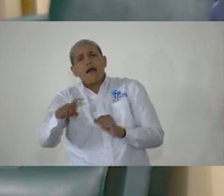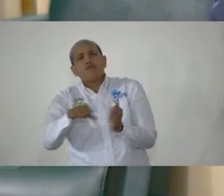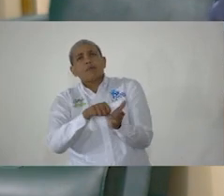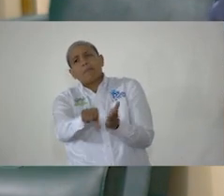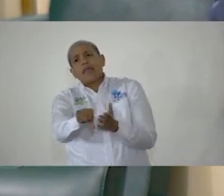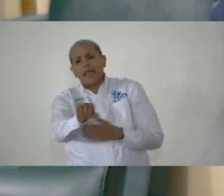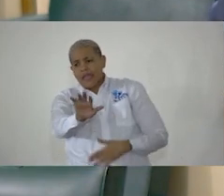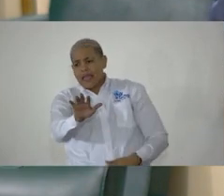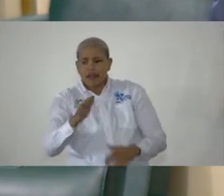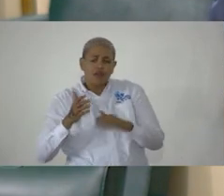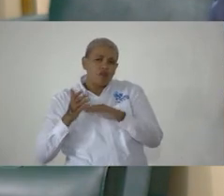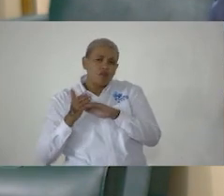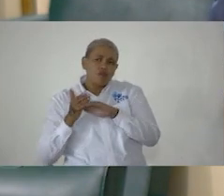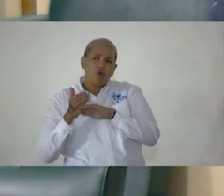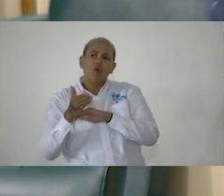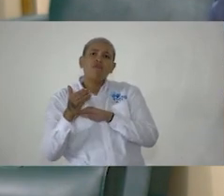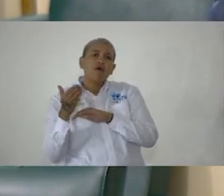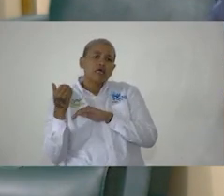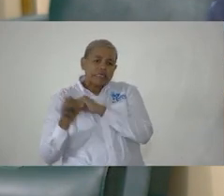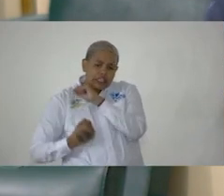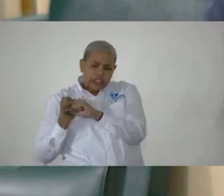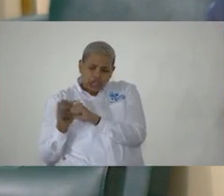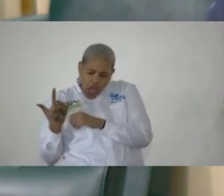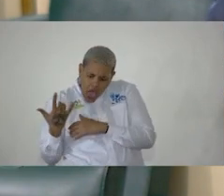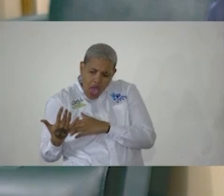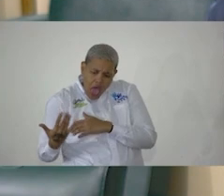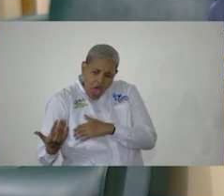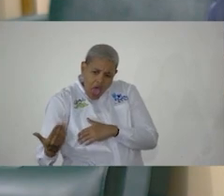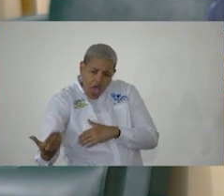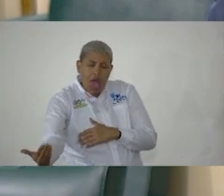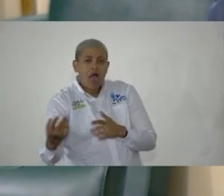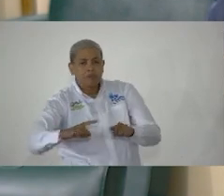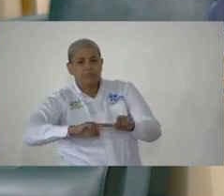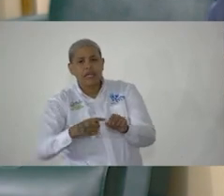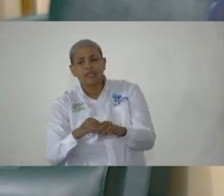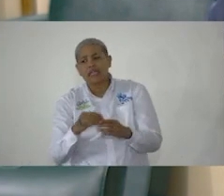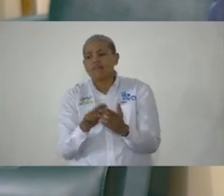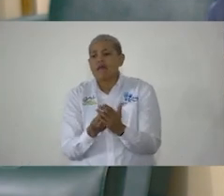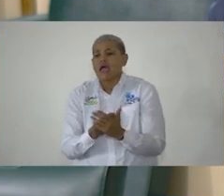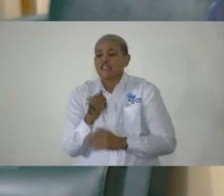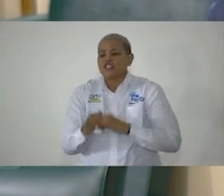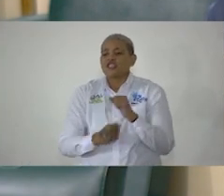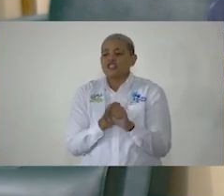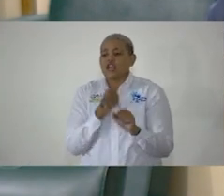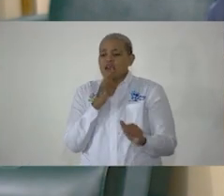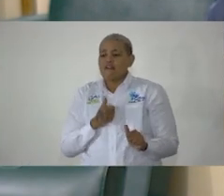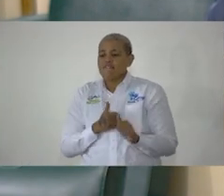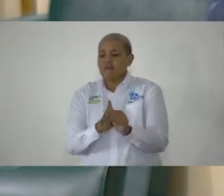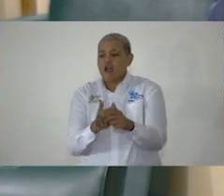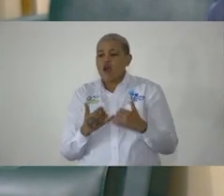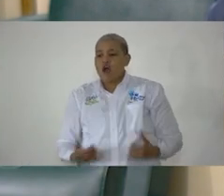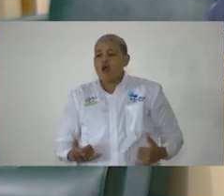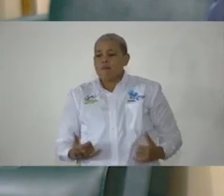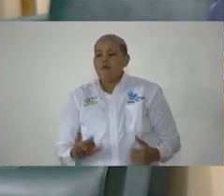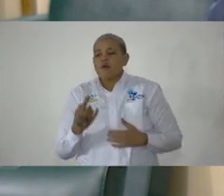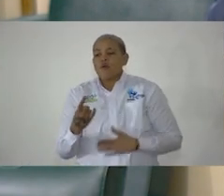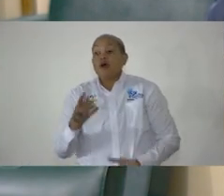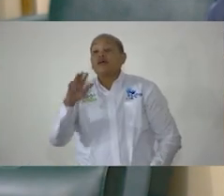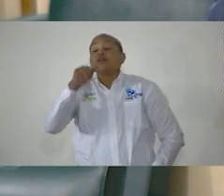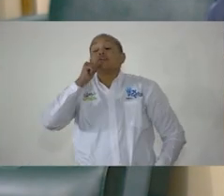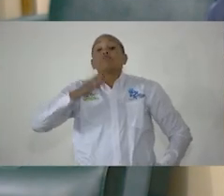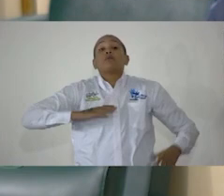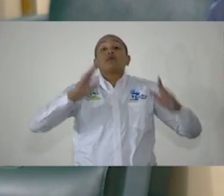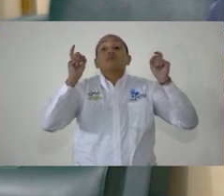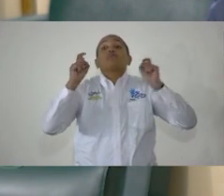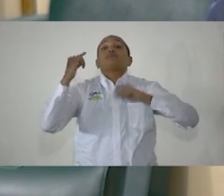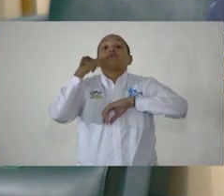paid over a number of years beginning in the fiscal year that follows the upcoming one. Madam Speaker,